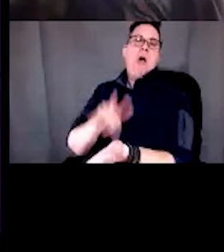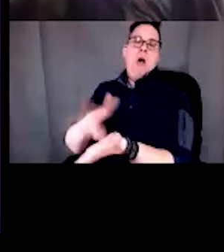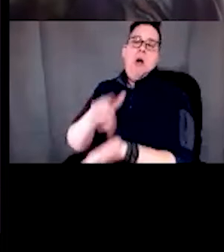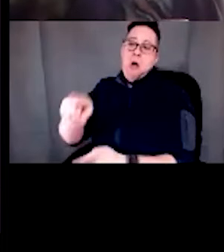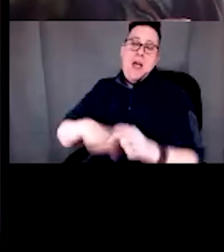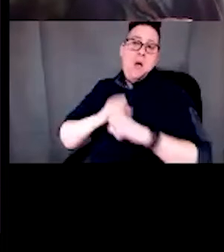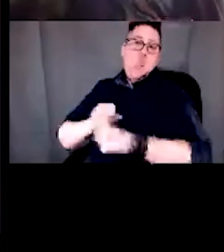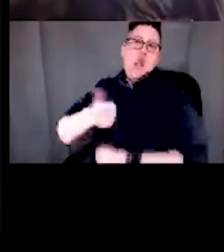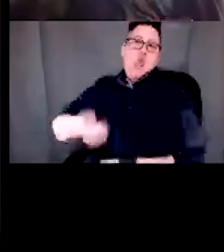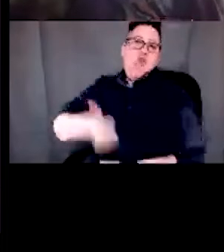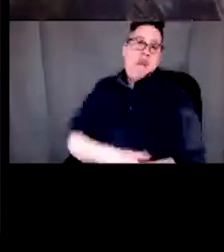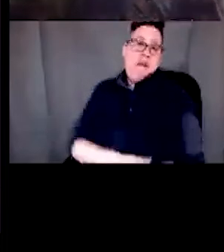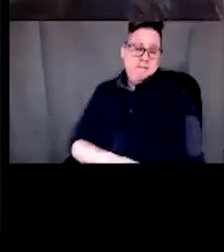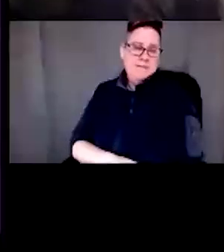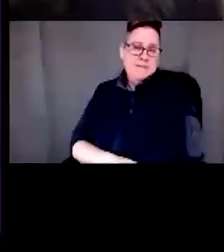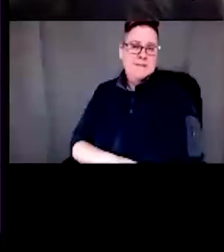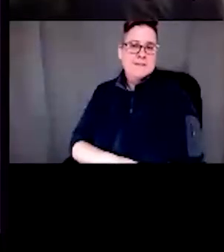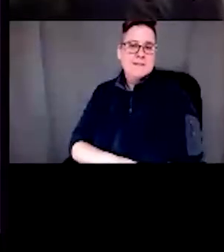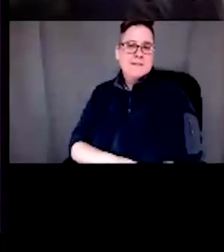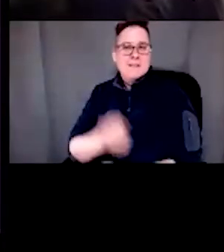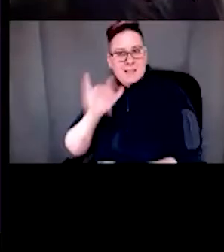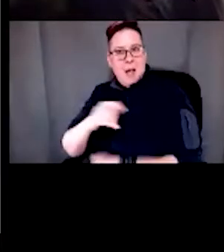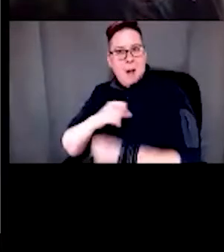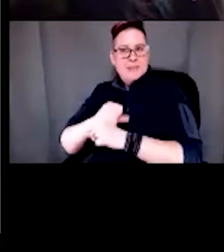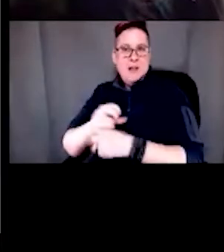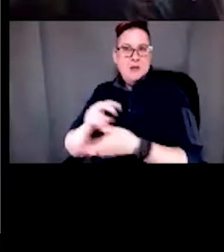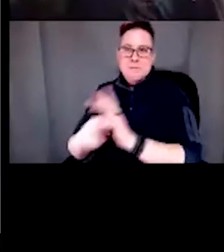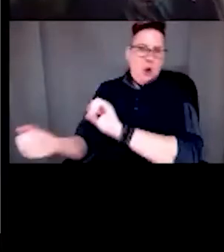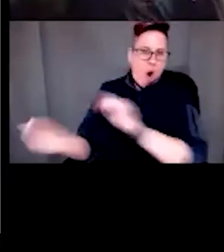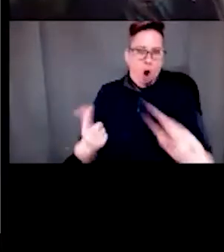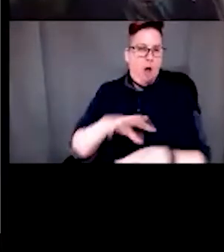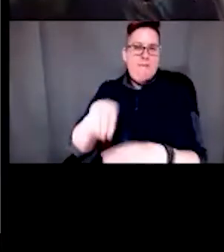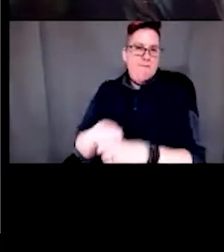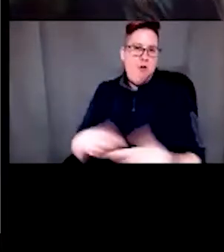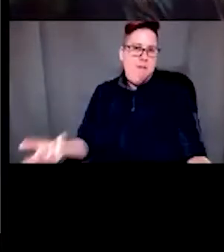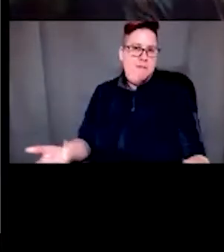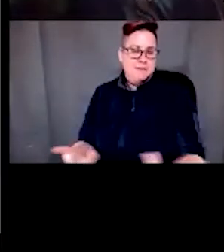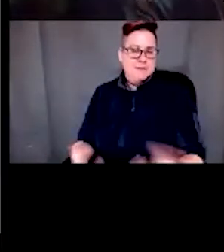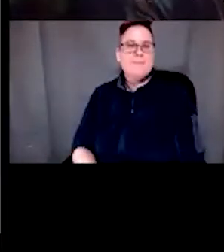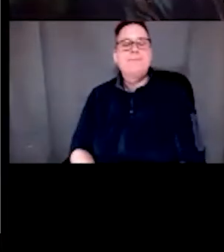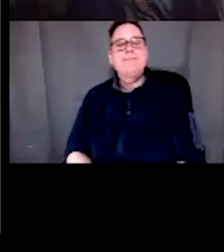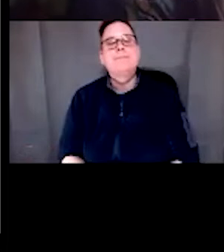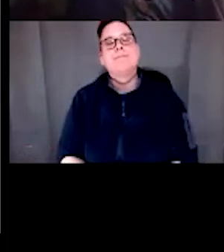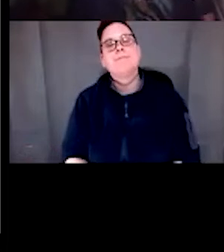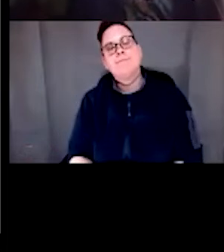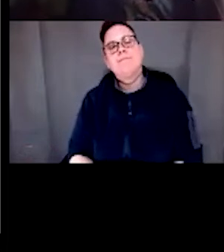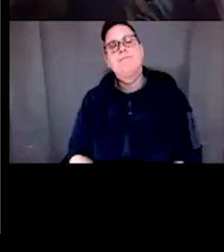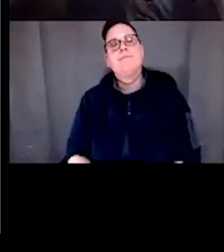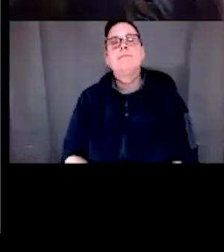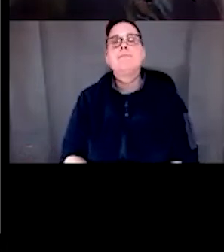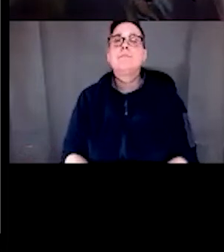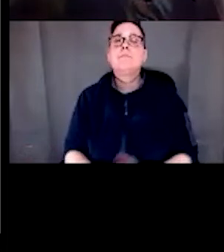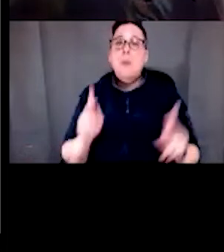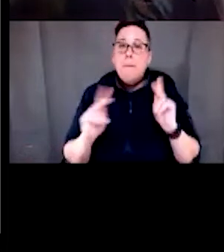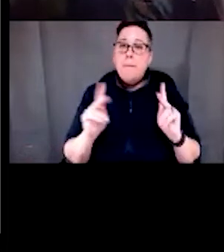itself, because that kind of protection requires everybody to be involved. People who then are in the system